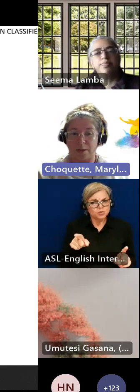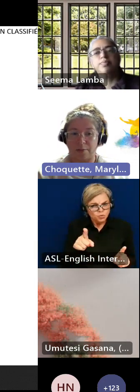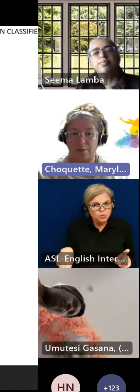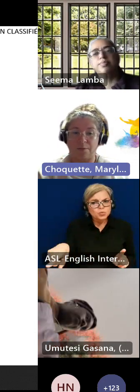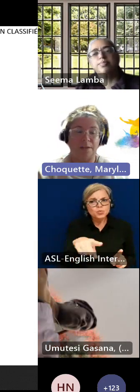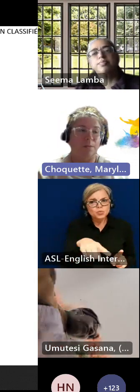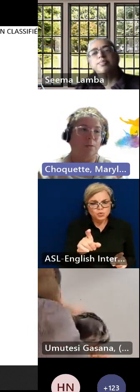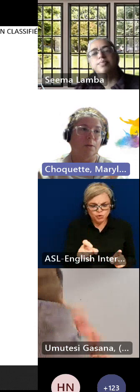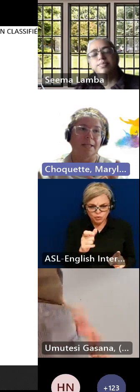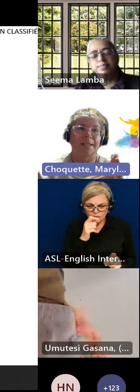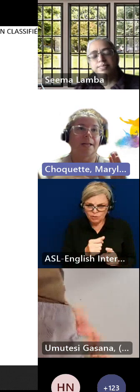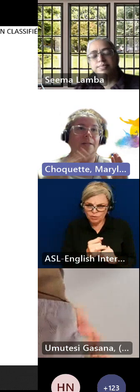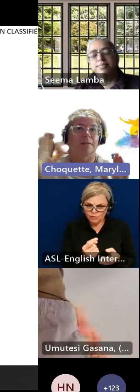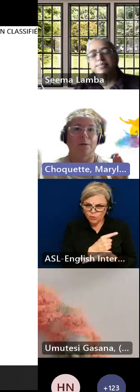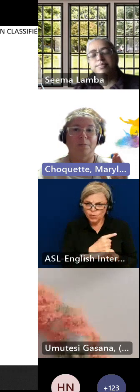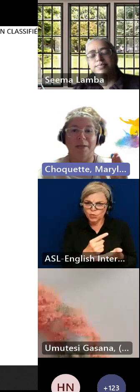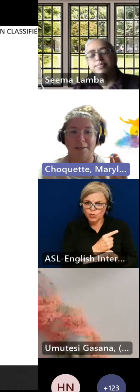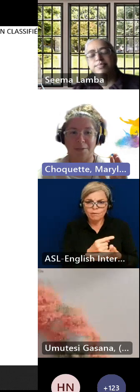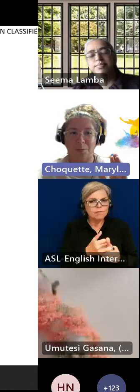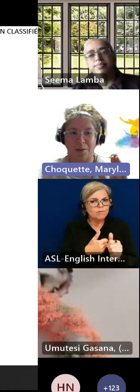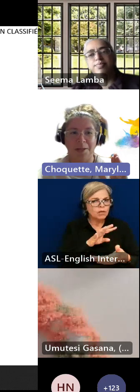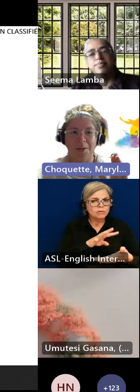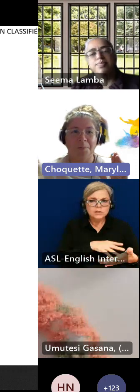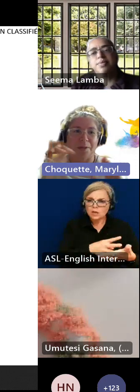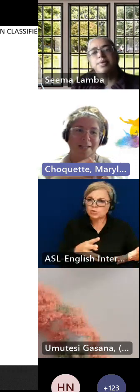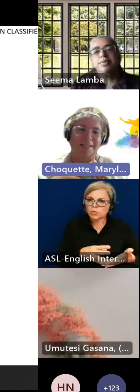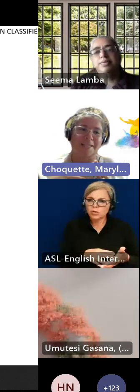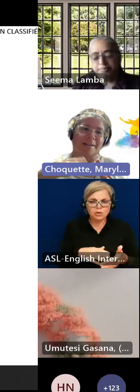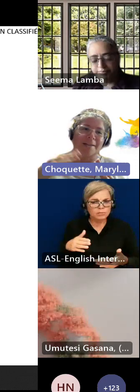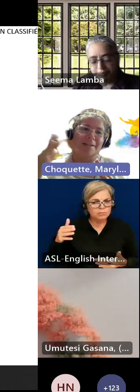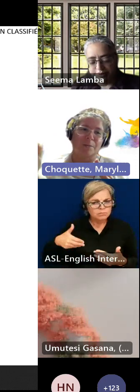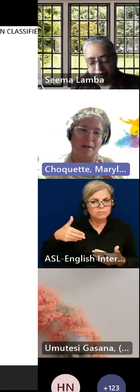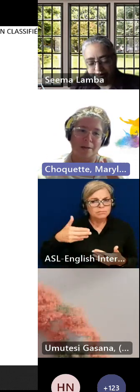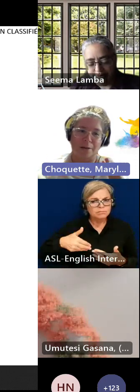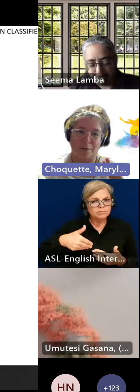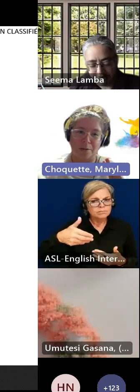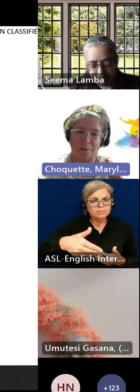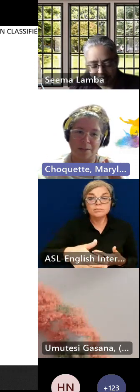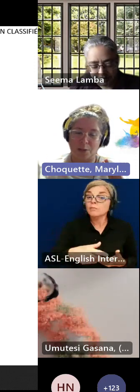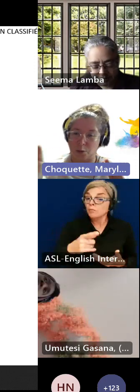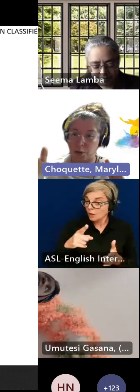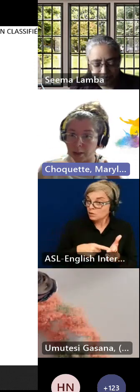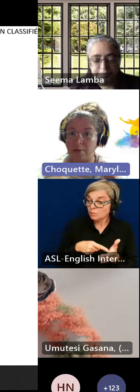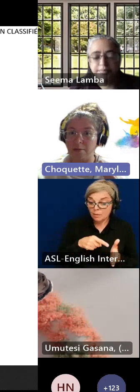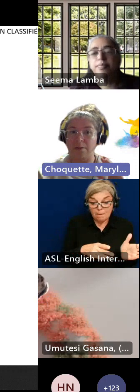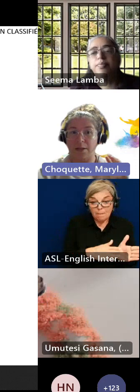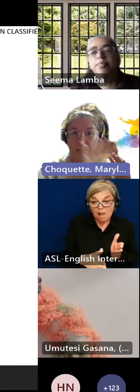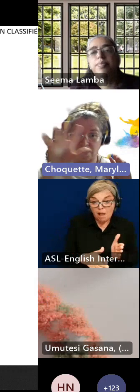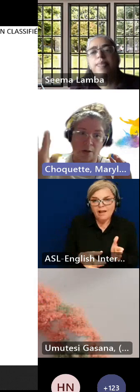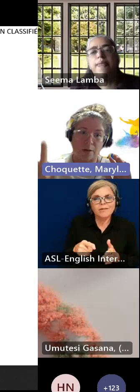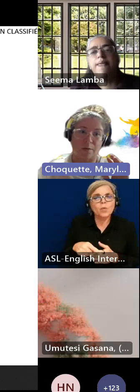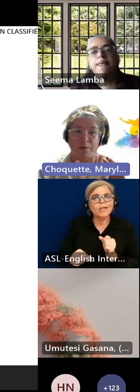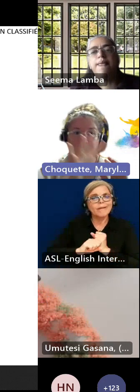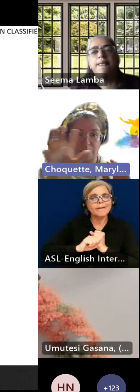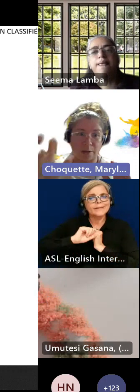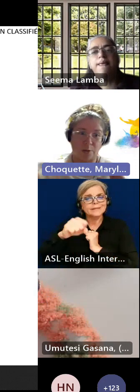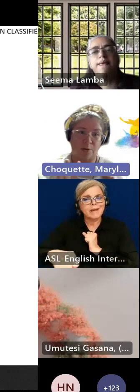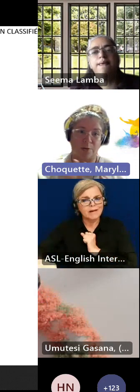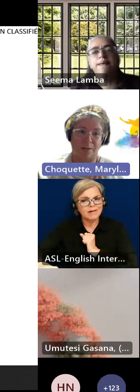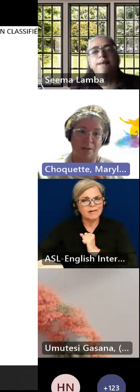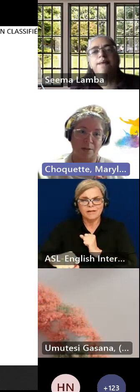that you're not, I've seen people extend their plans as well, but extending the plan often means that you're not taking stock